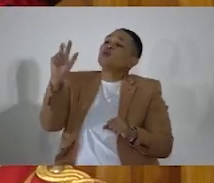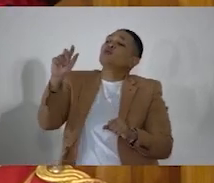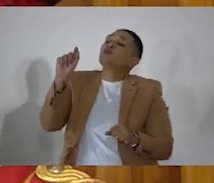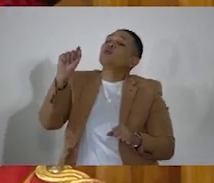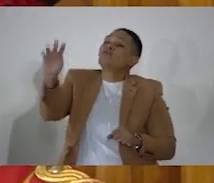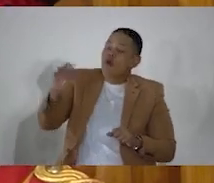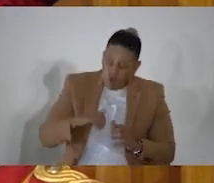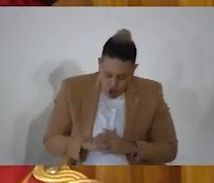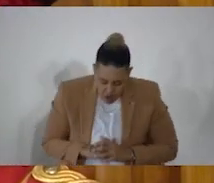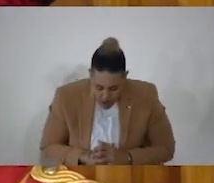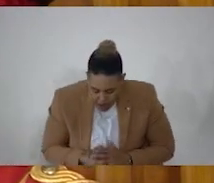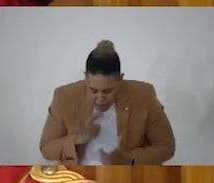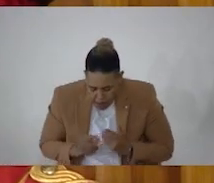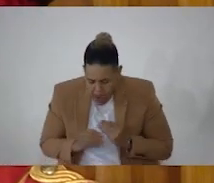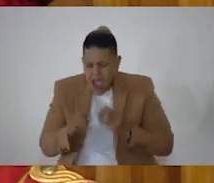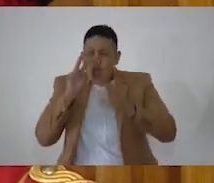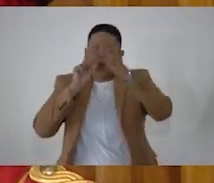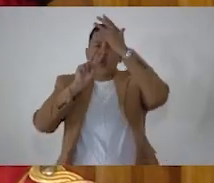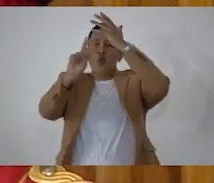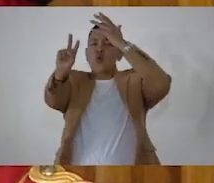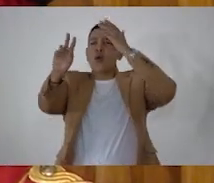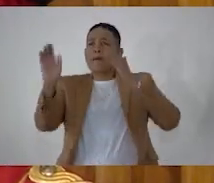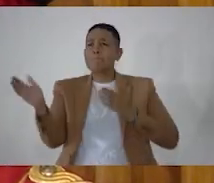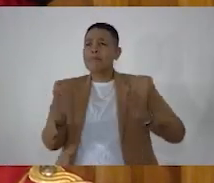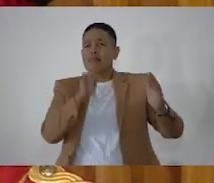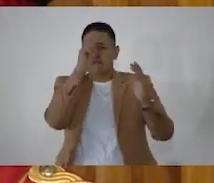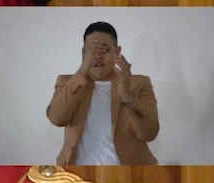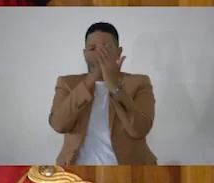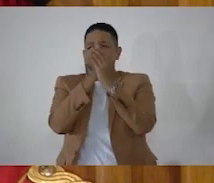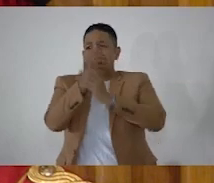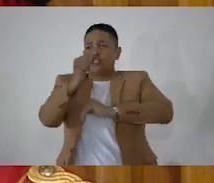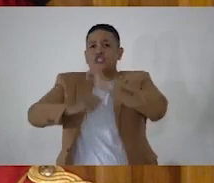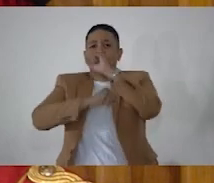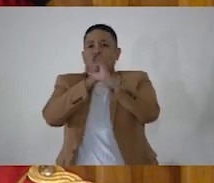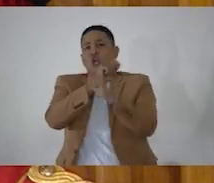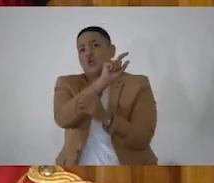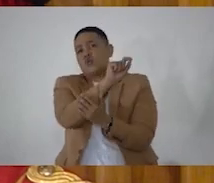2023-2024 and look ahead to the plans for fiscal year